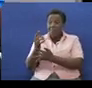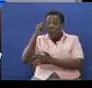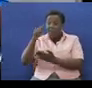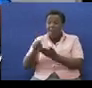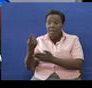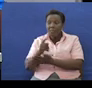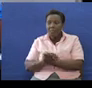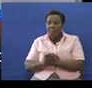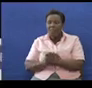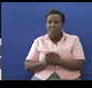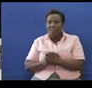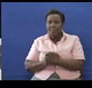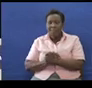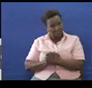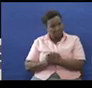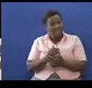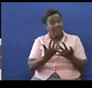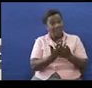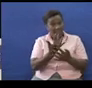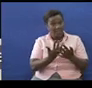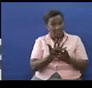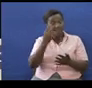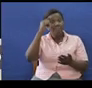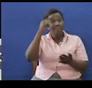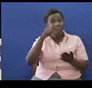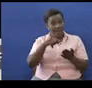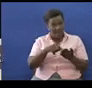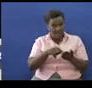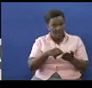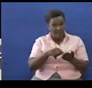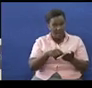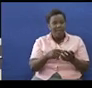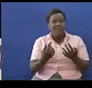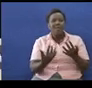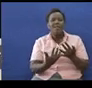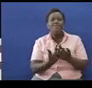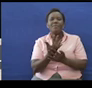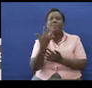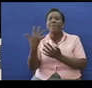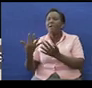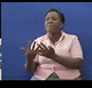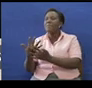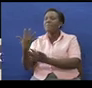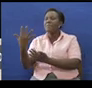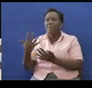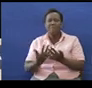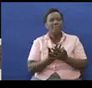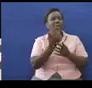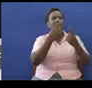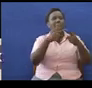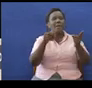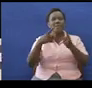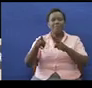or whoever is close to you, what is vegetation? What do we mean when we say vegetation? We say vegetation refers to